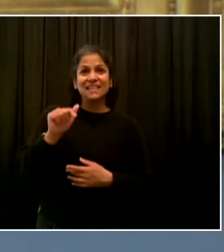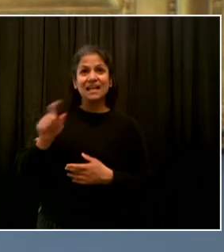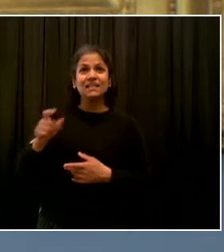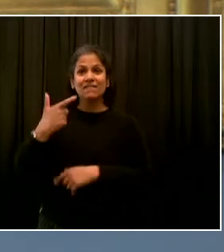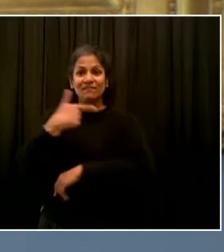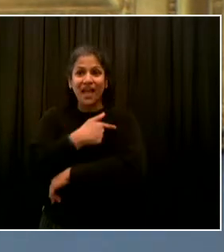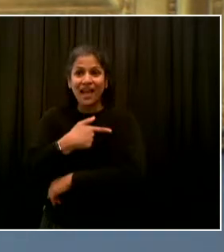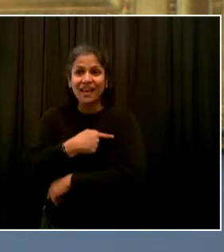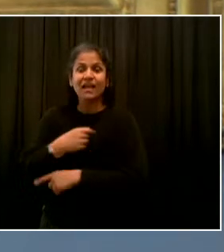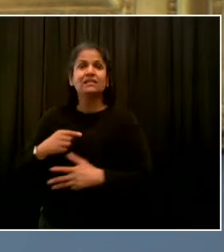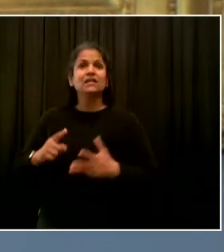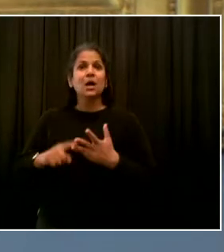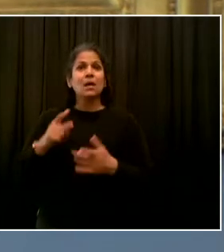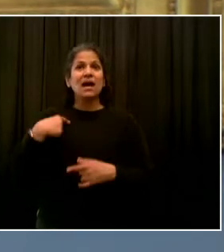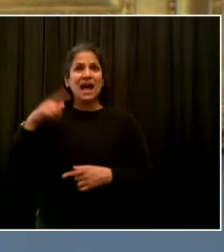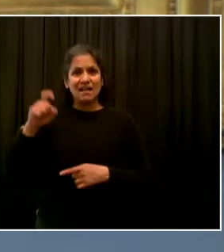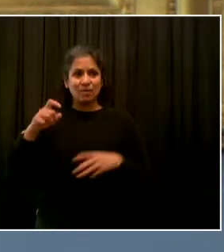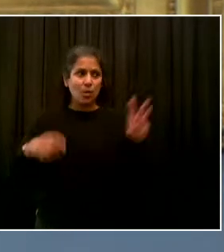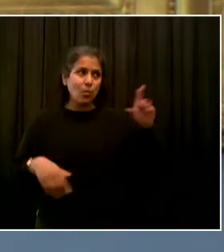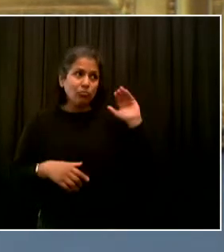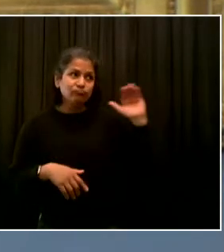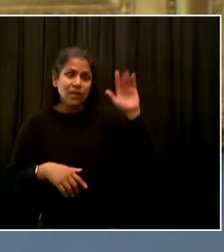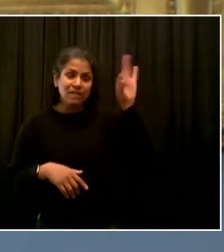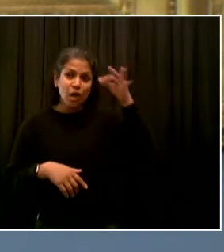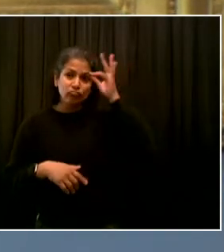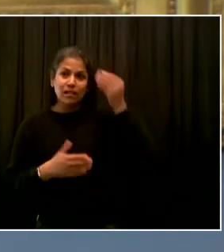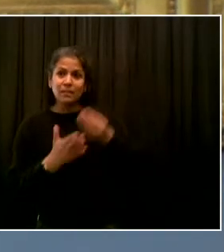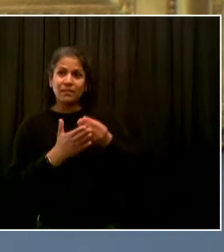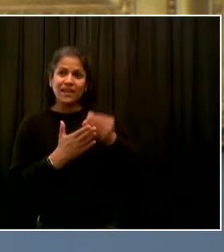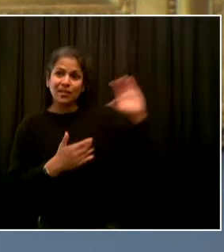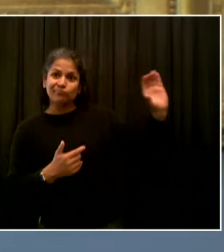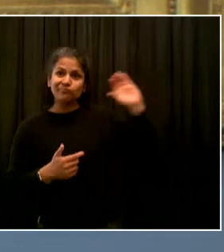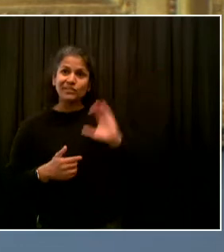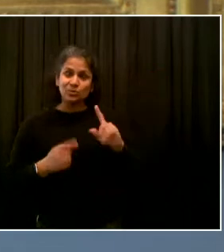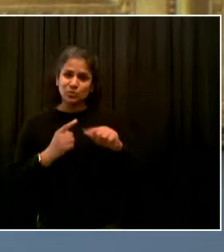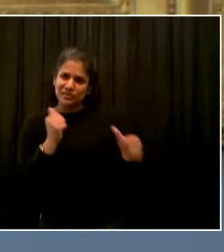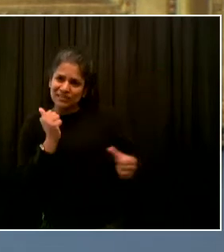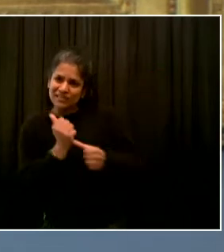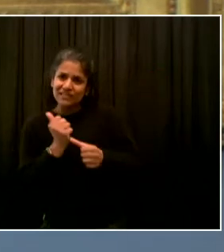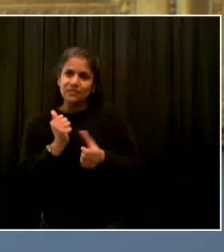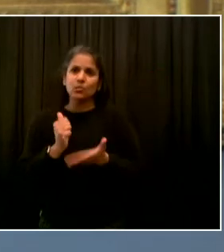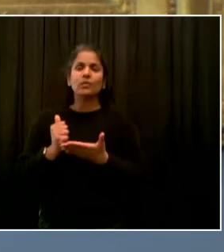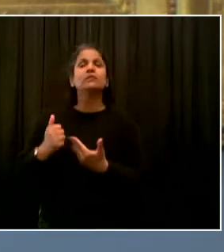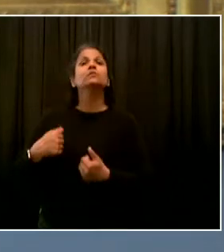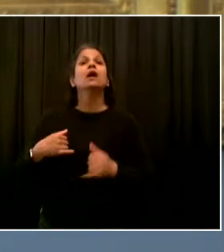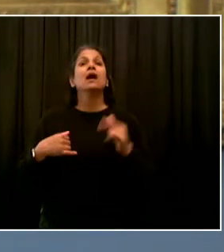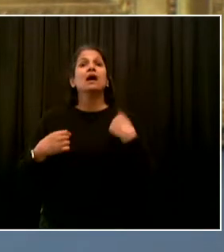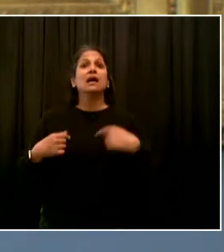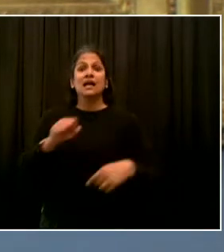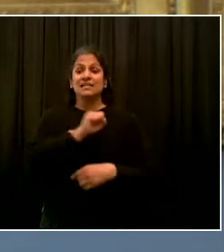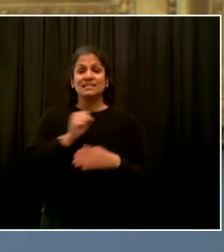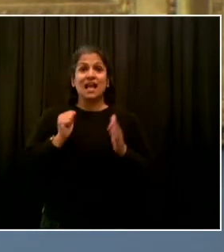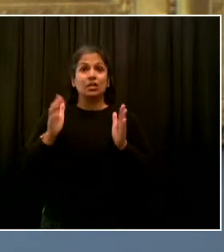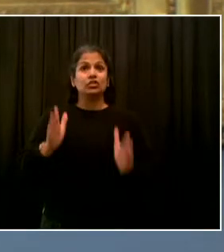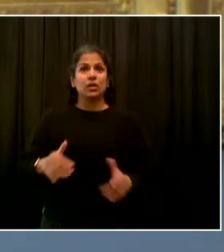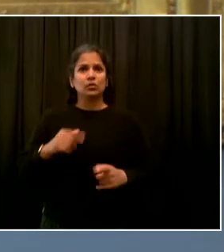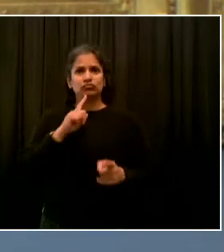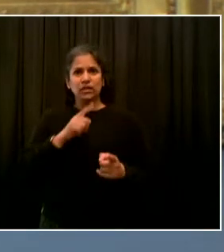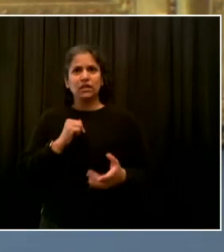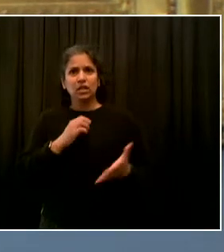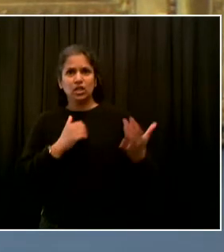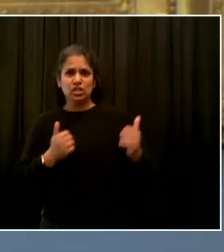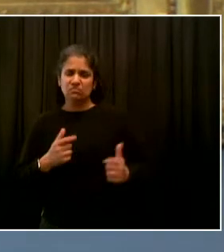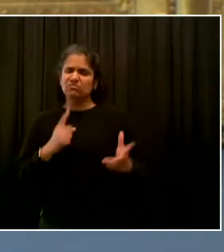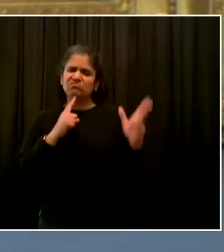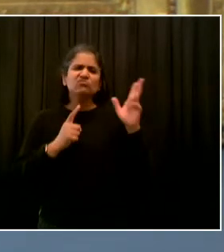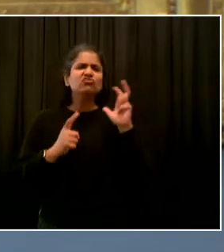up. Both the Congress and the Senate, Senator Schumer has been a real champion for New Yorkers, and I want to also